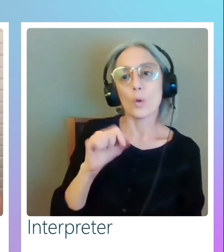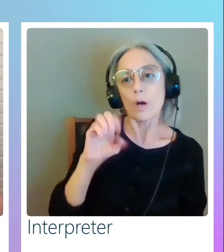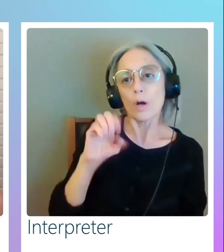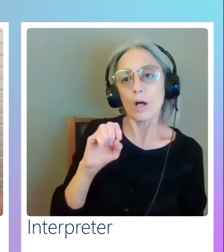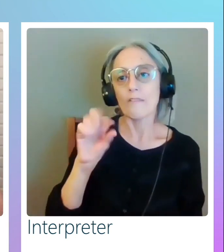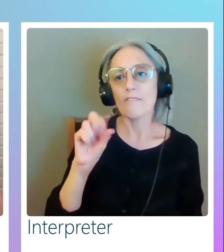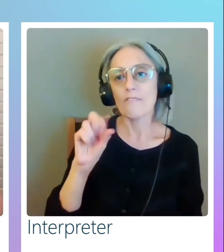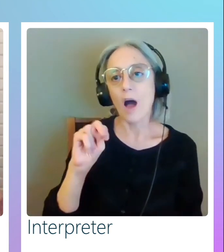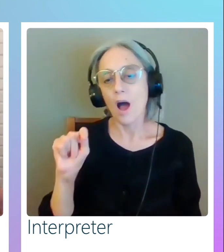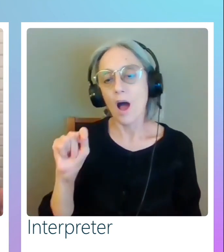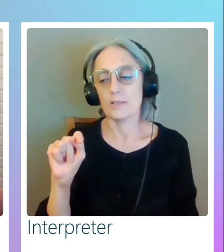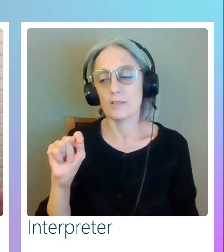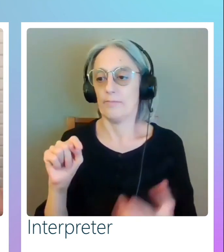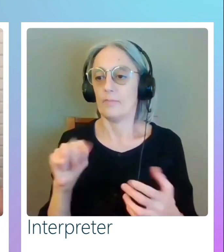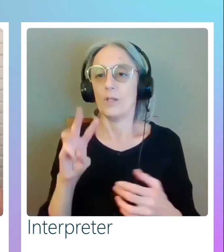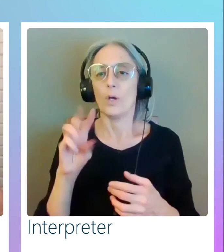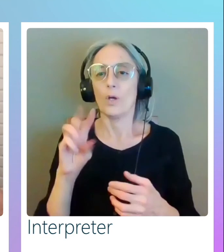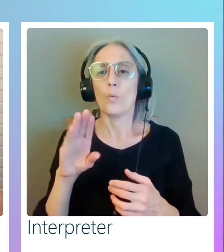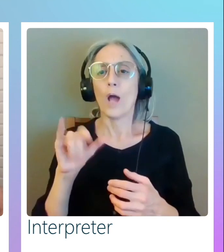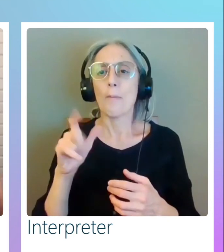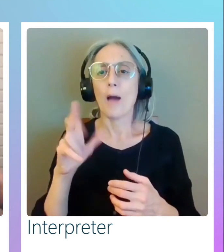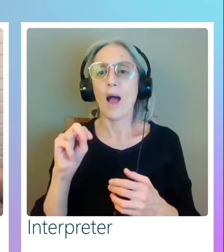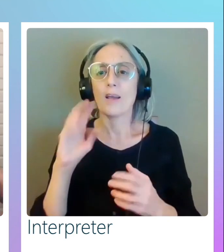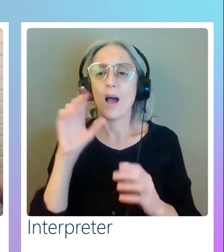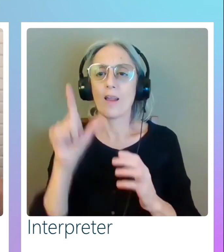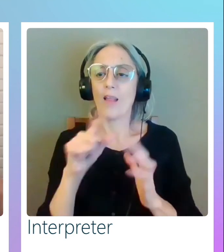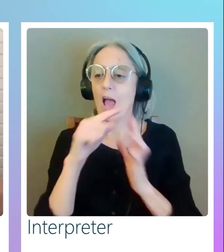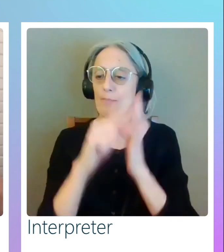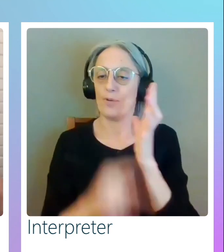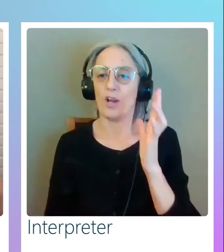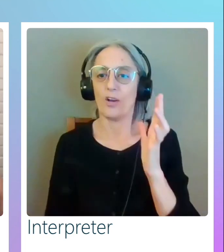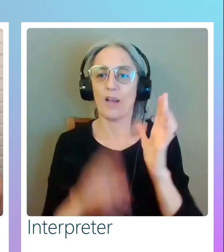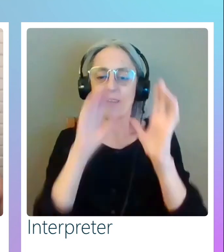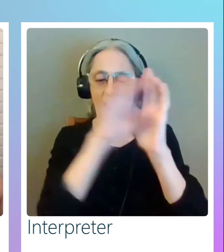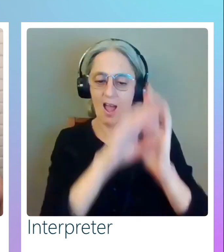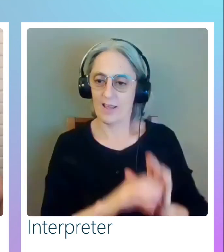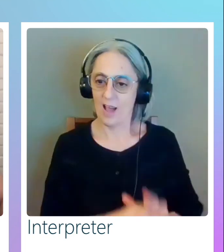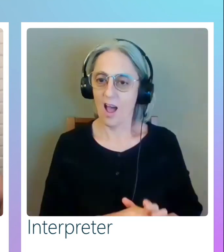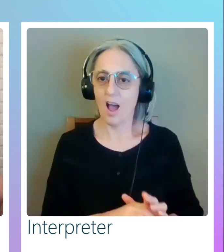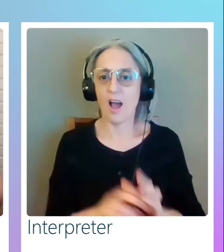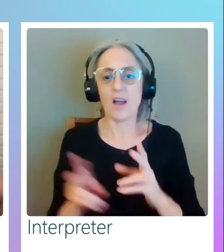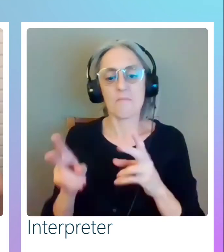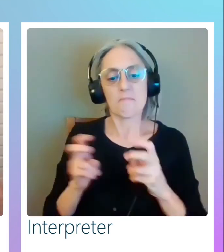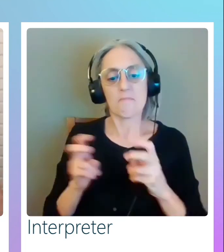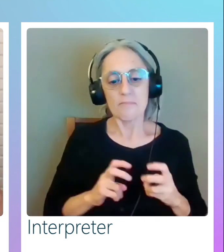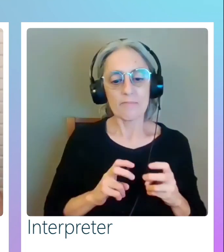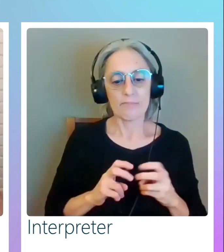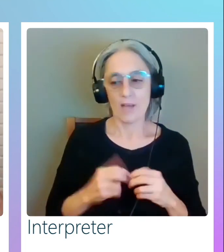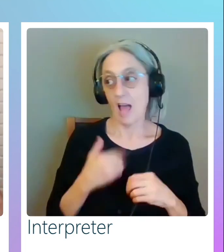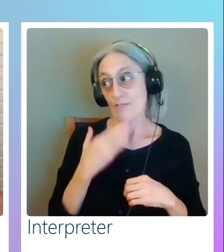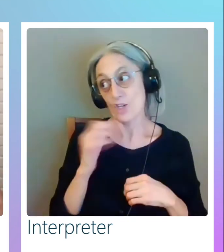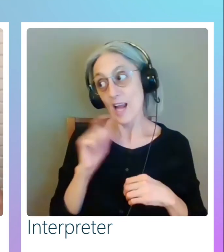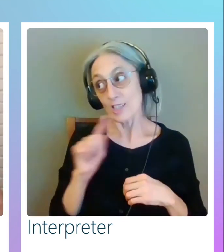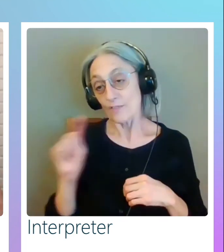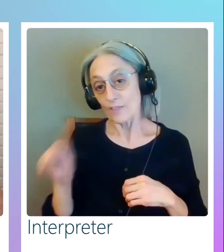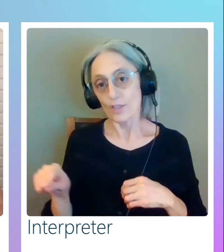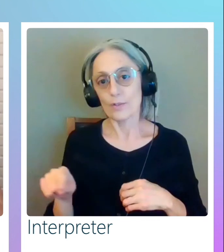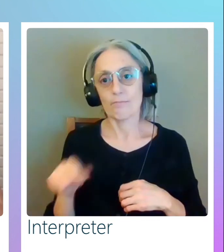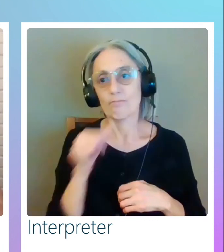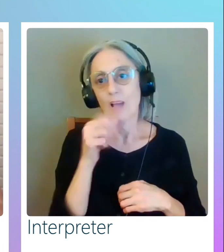like web icon libraries, right? I know what you mean. I know exactly. Font Awesome. I got a good answer for you. Not much.